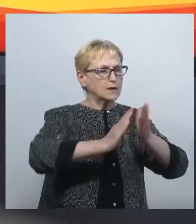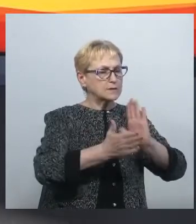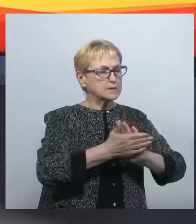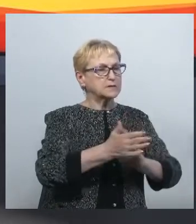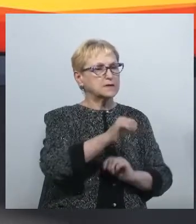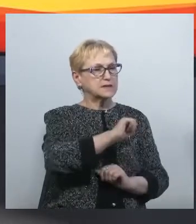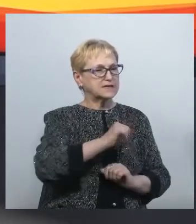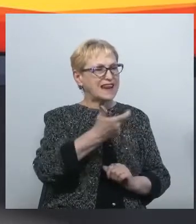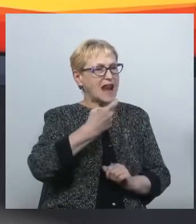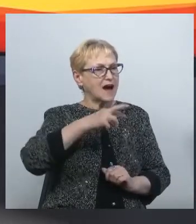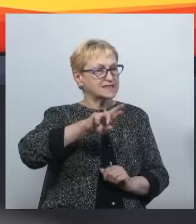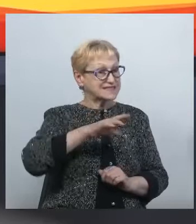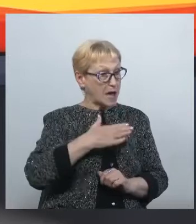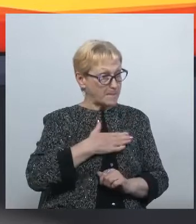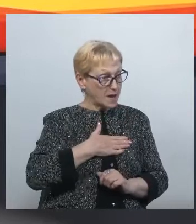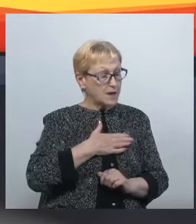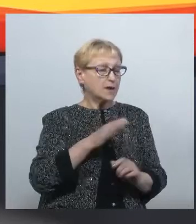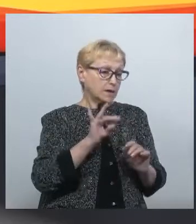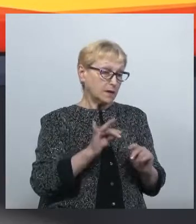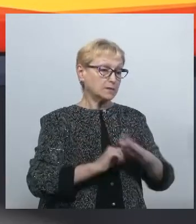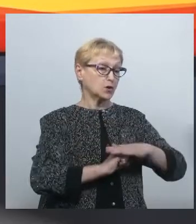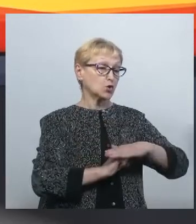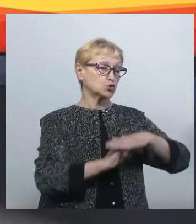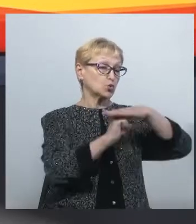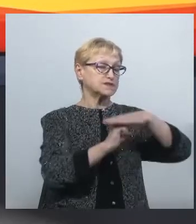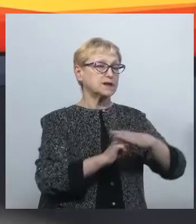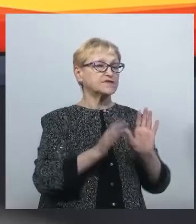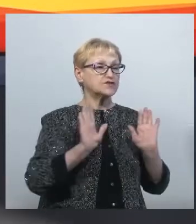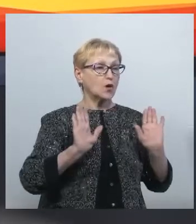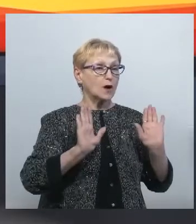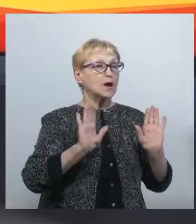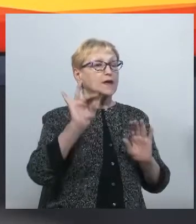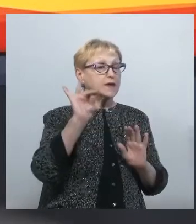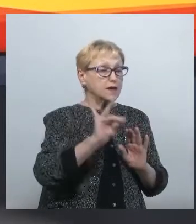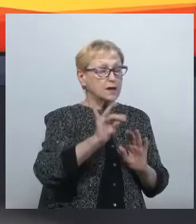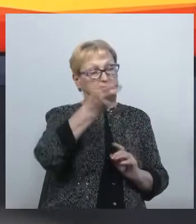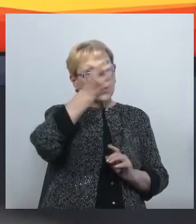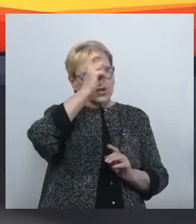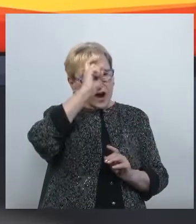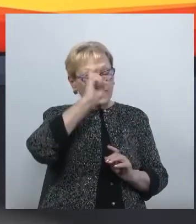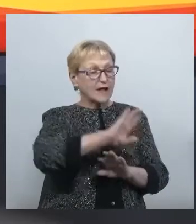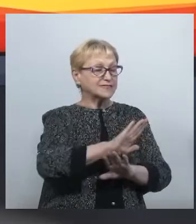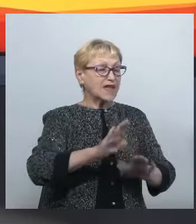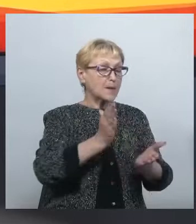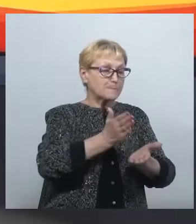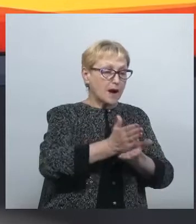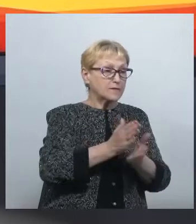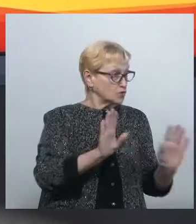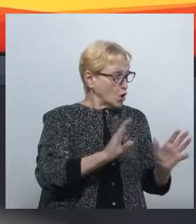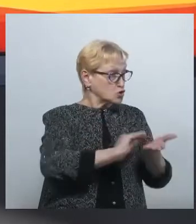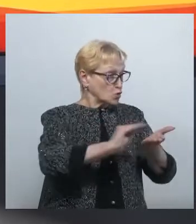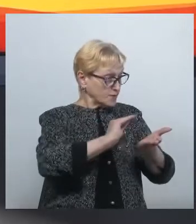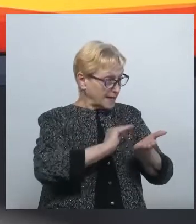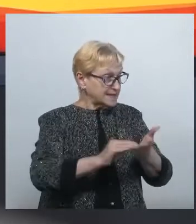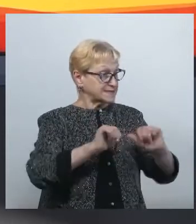for themselves and solves all the issues by themselves. So it means that the